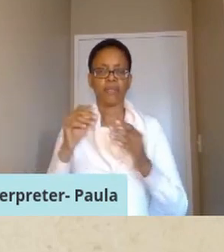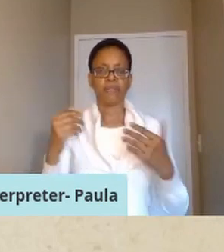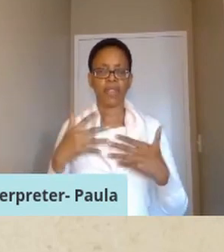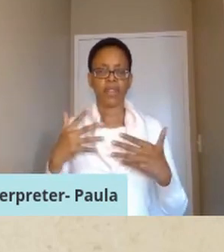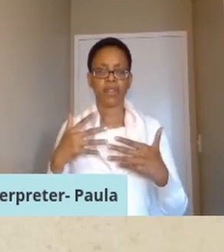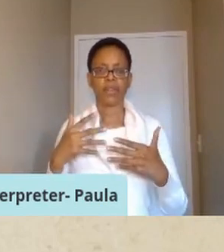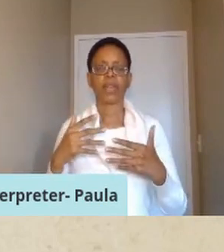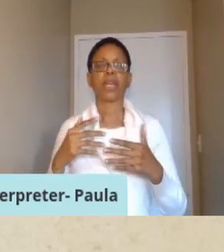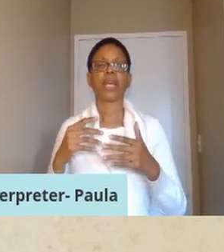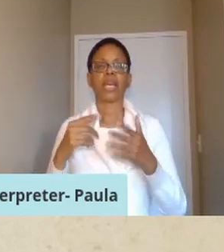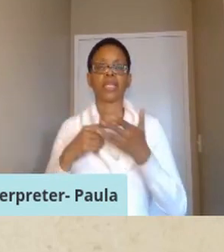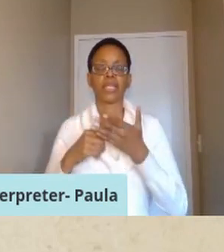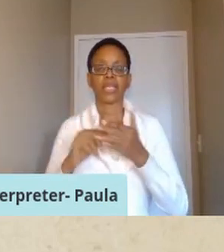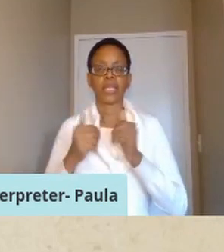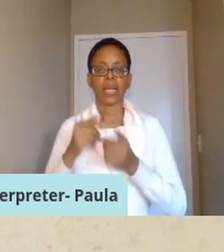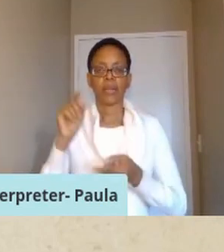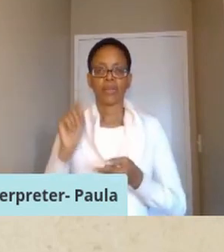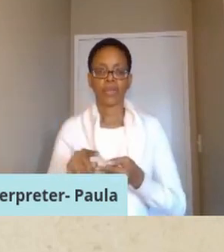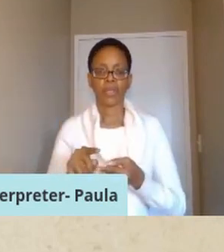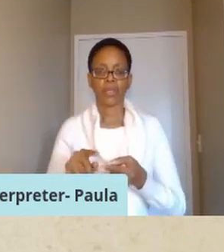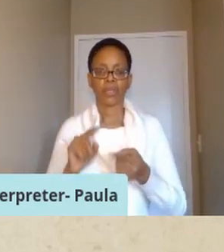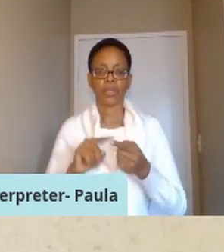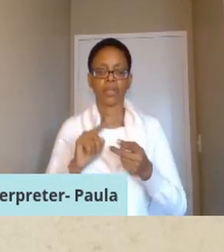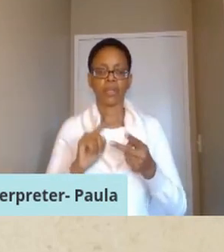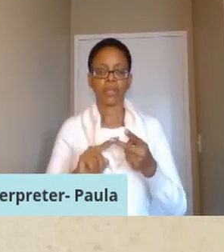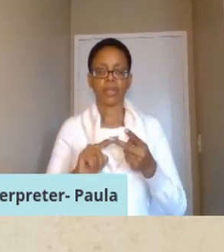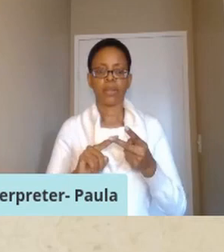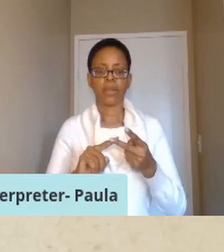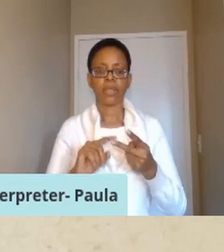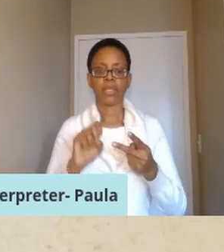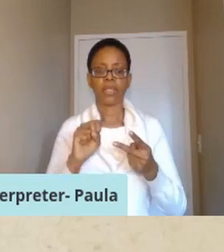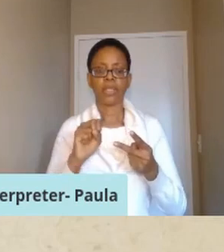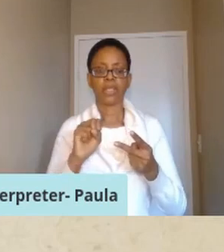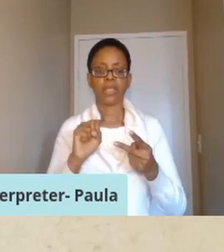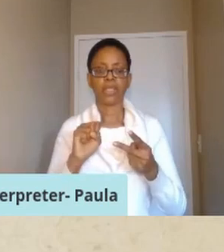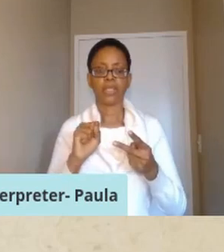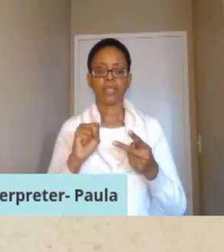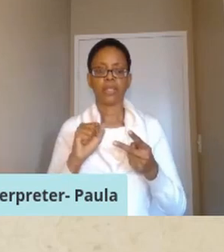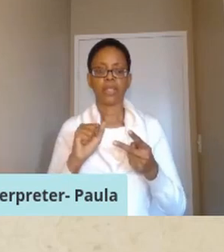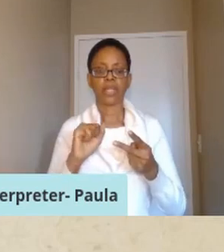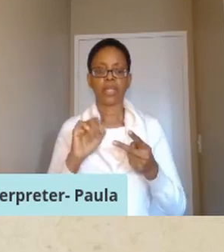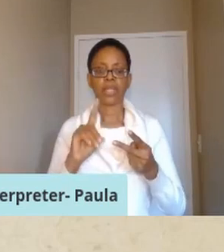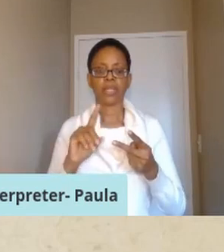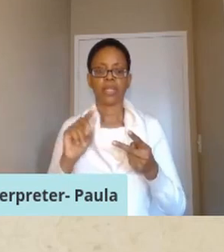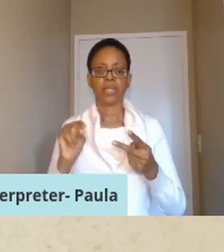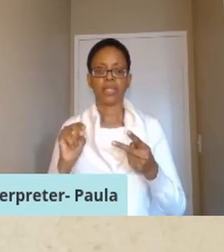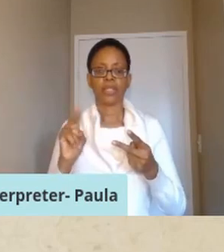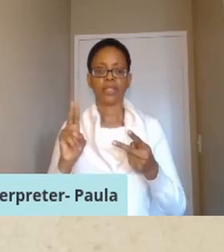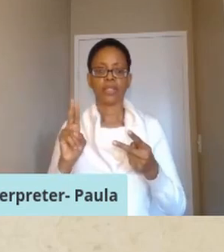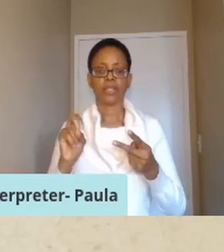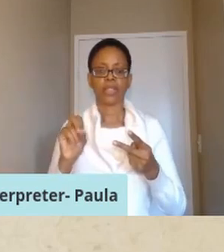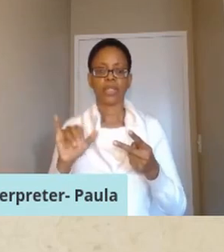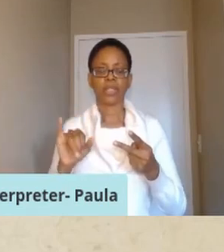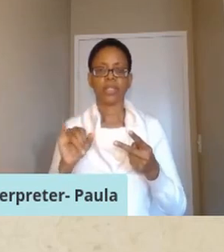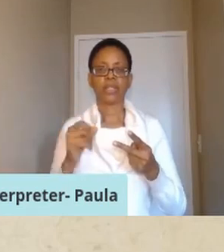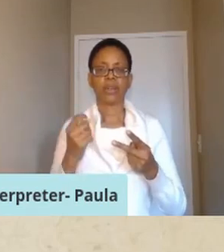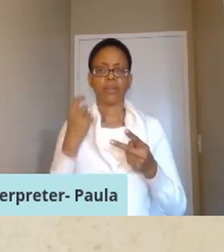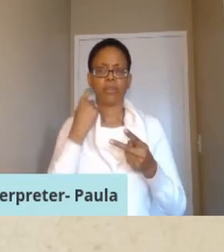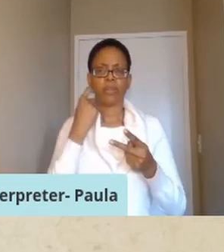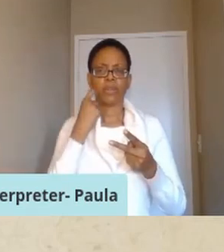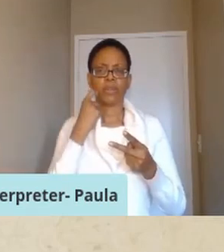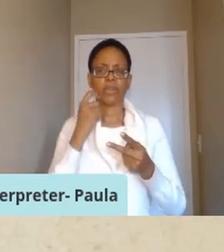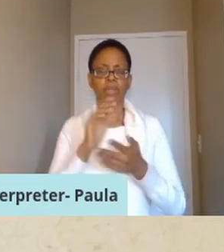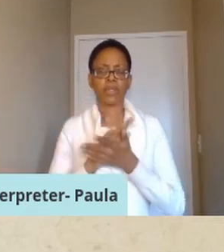And second, I will also analyze Said Nursi's, which is a contemporary scholar,